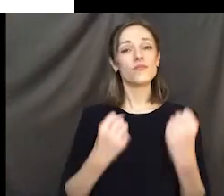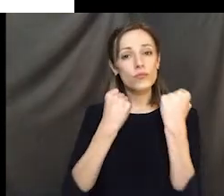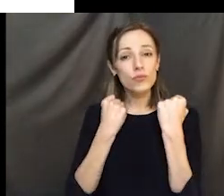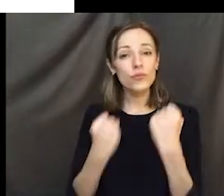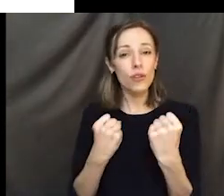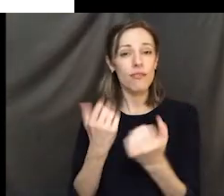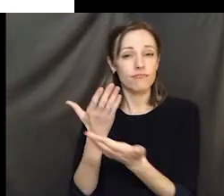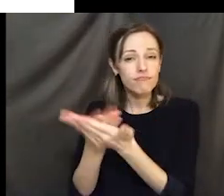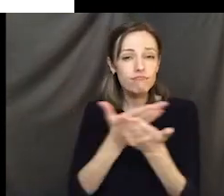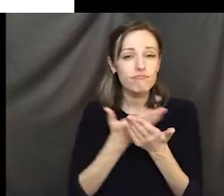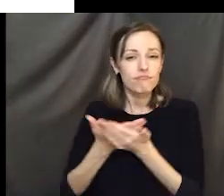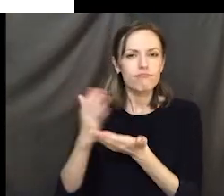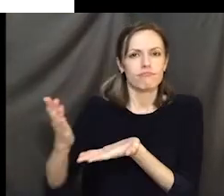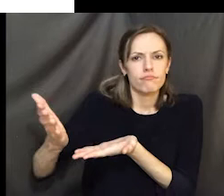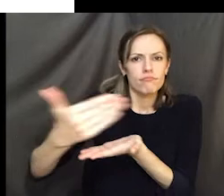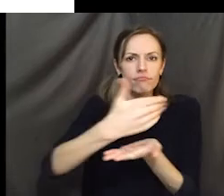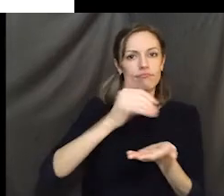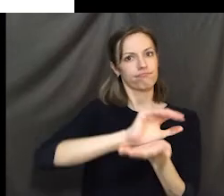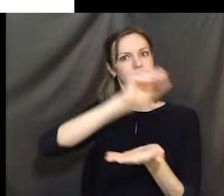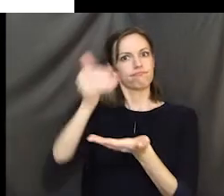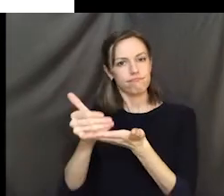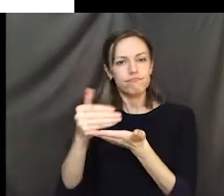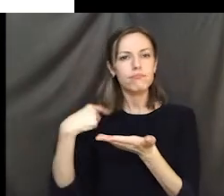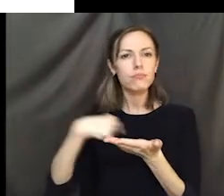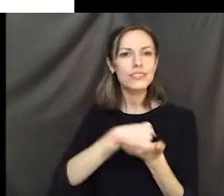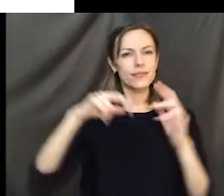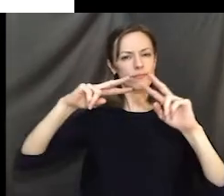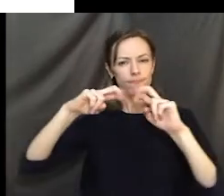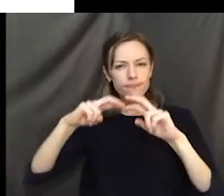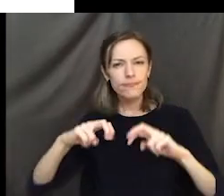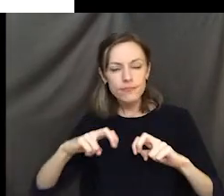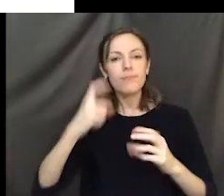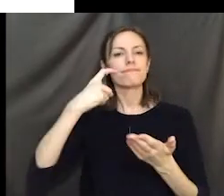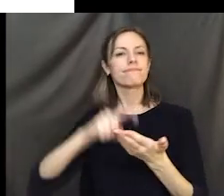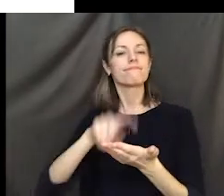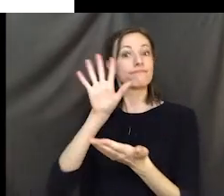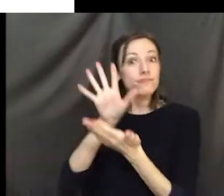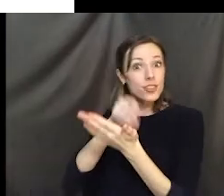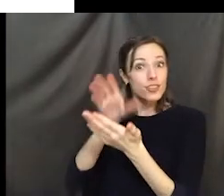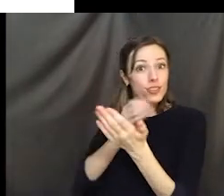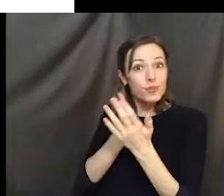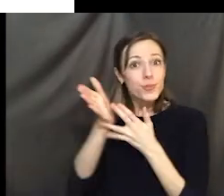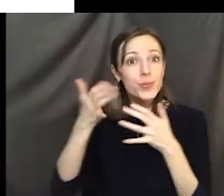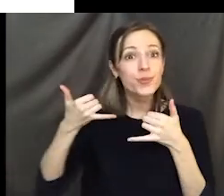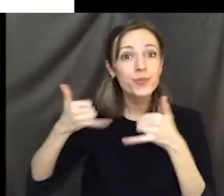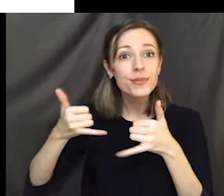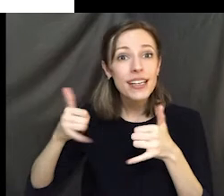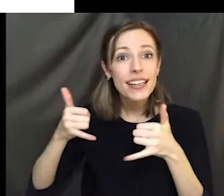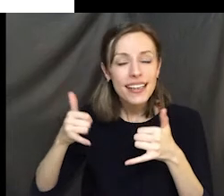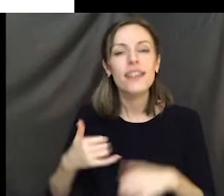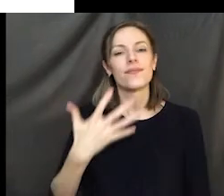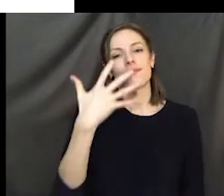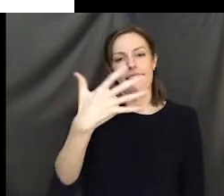Using a robust evidence base, we can identify that learning through play experiences have 5 characteristics: joyful,